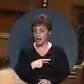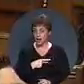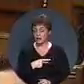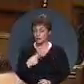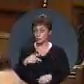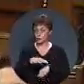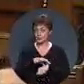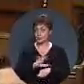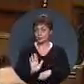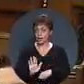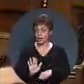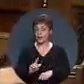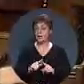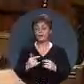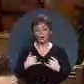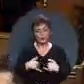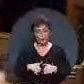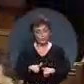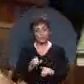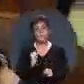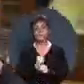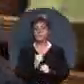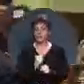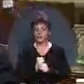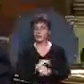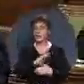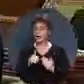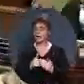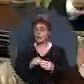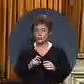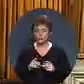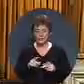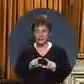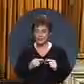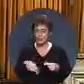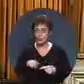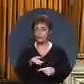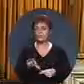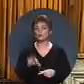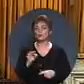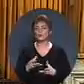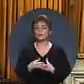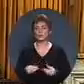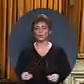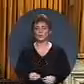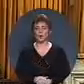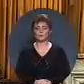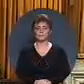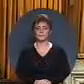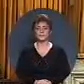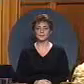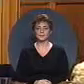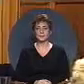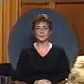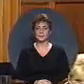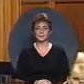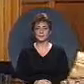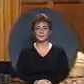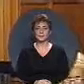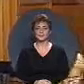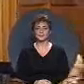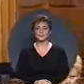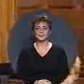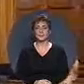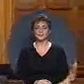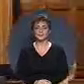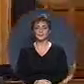all parties to find a lasting solution. The Honourable Member for Delta Richmond East. Mr. Speaker, my question is